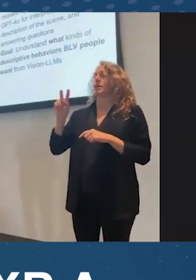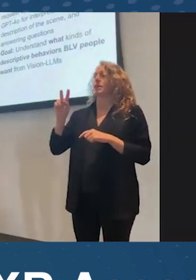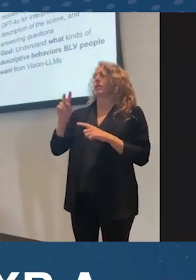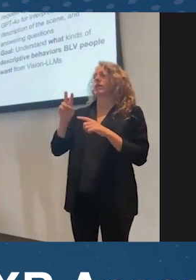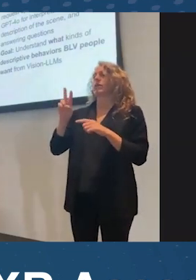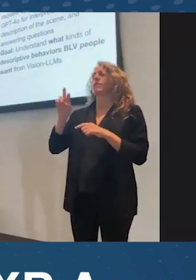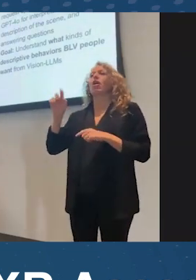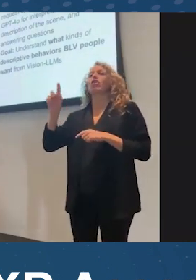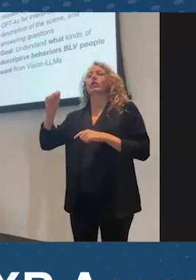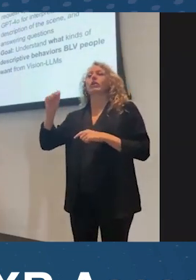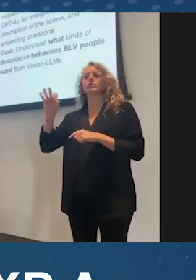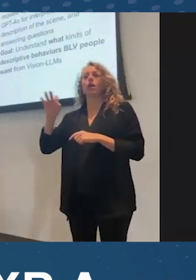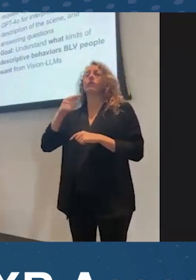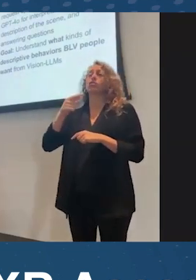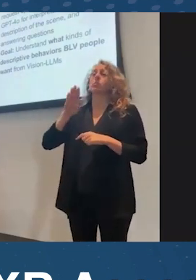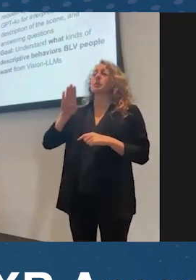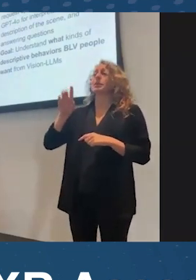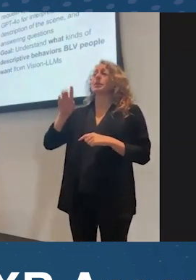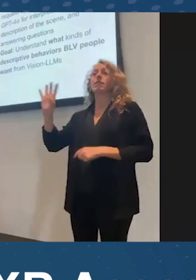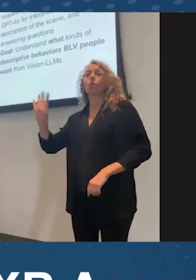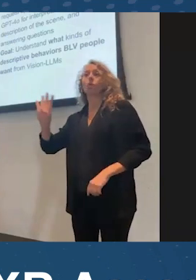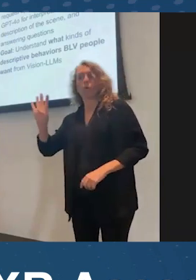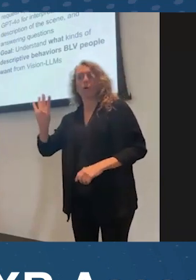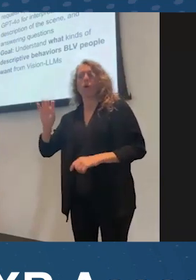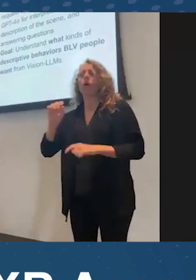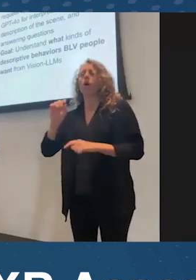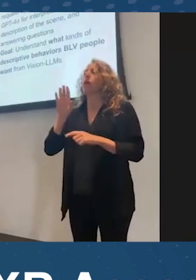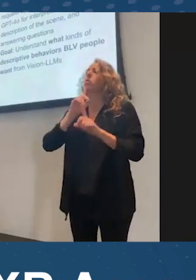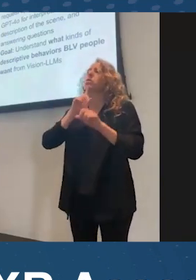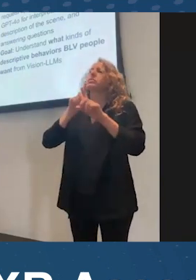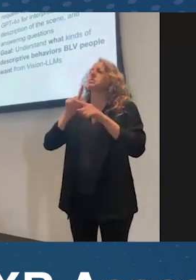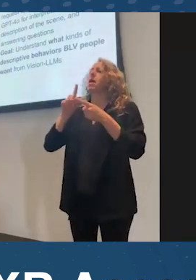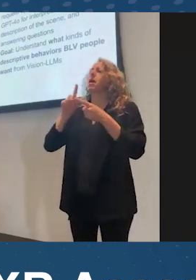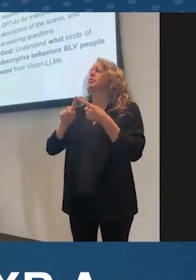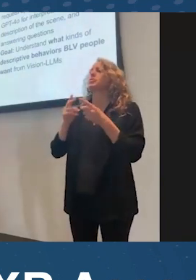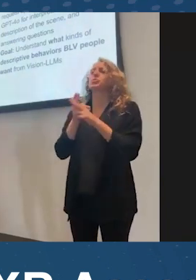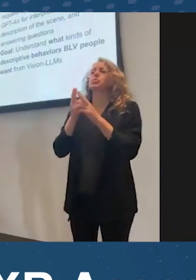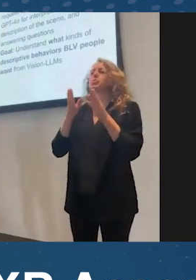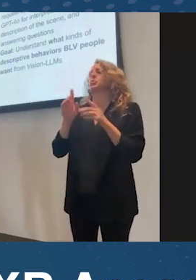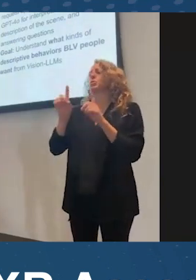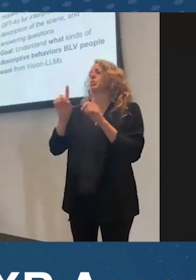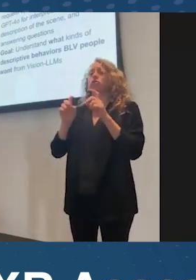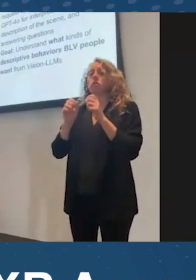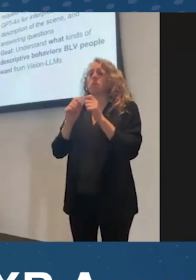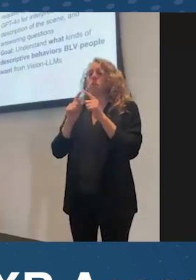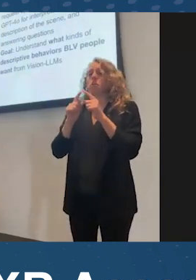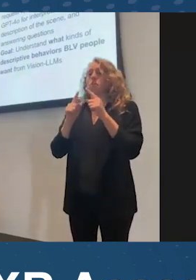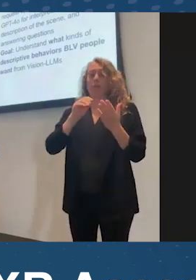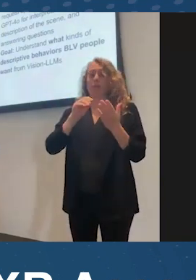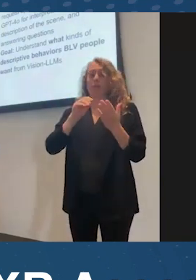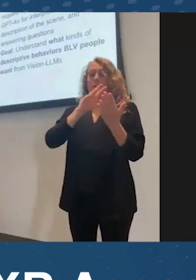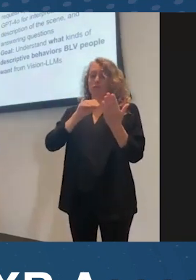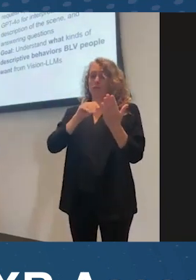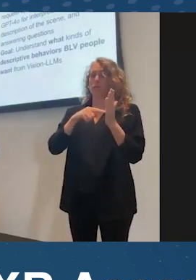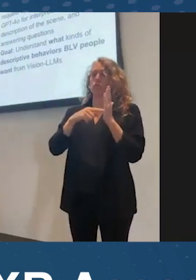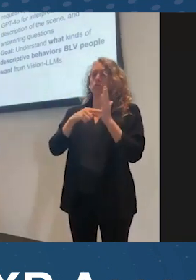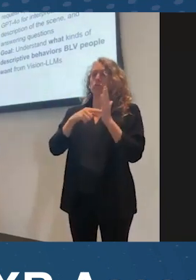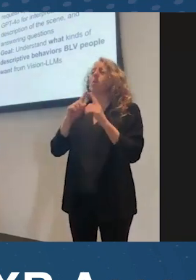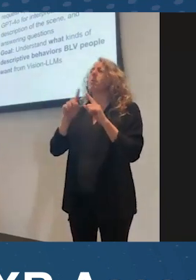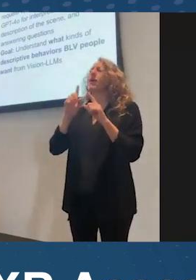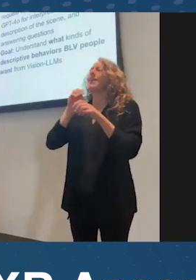GPT-4, and it will be able to respond user questions about the images they take, but this time in the real world.